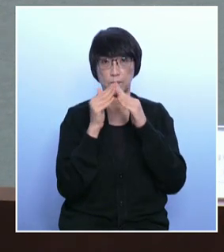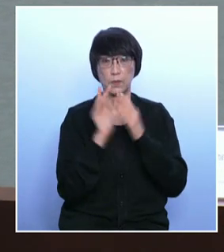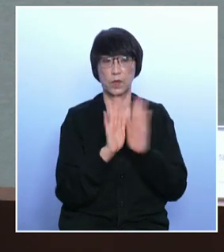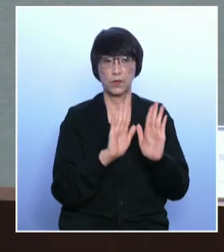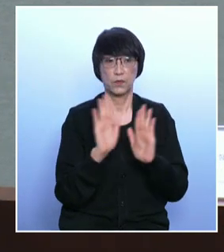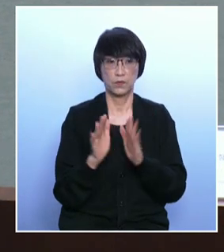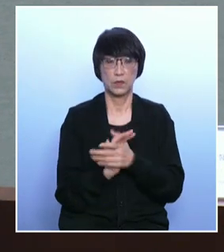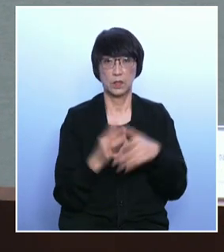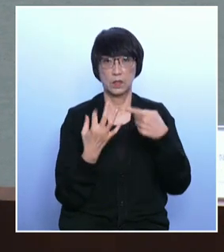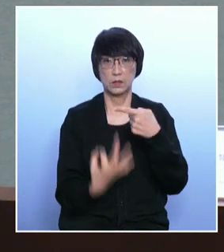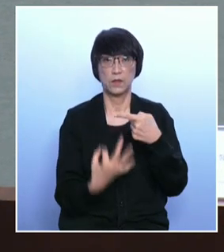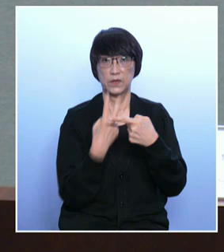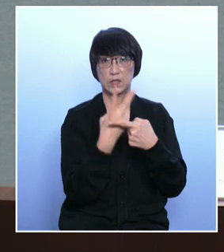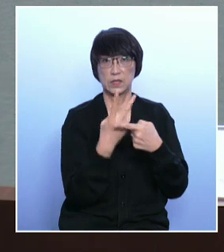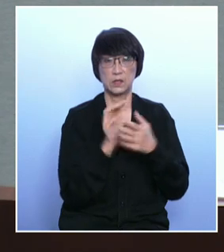for